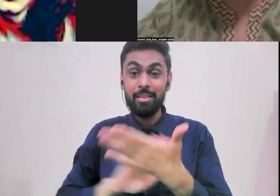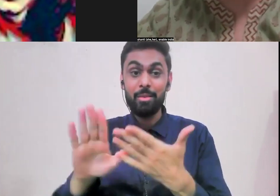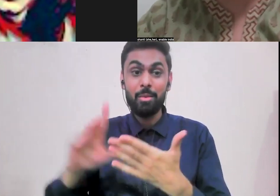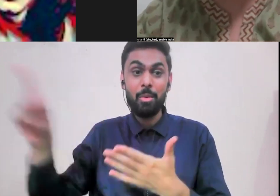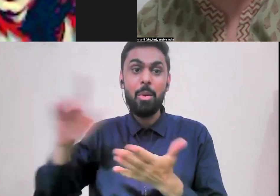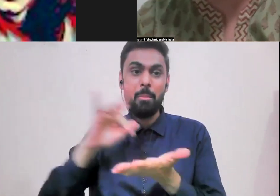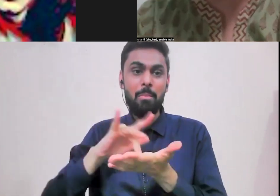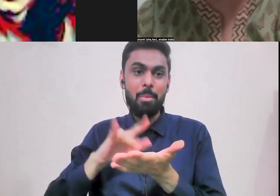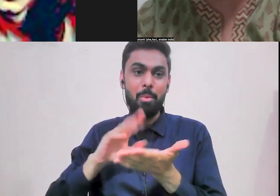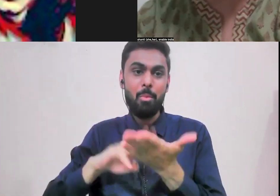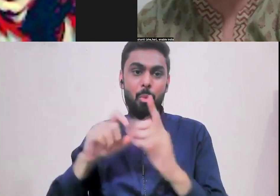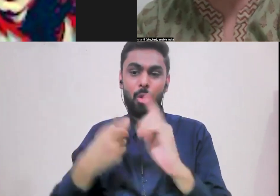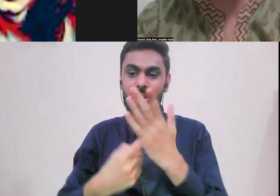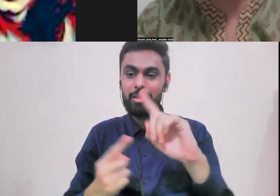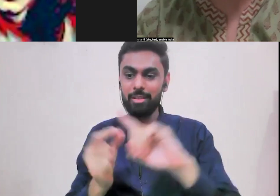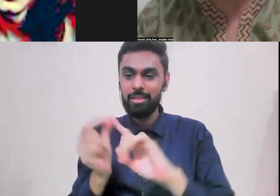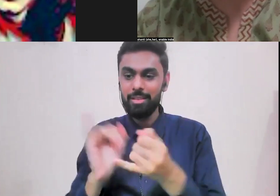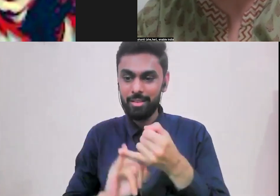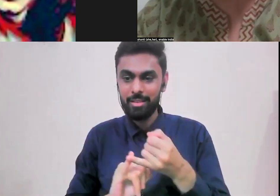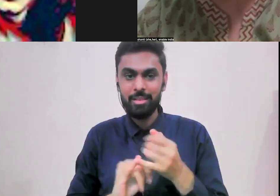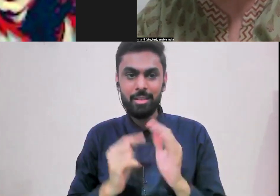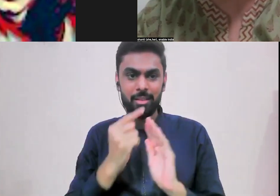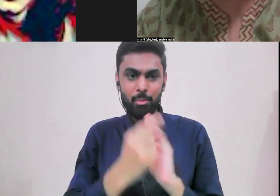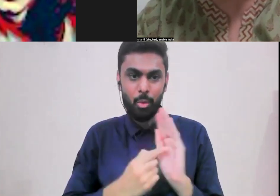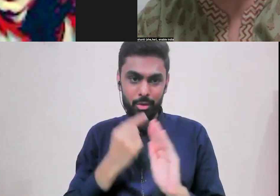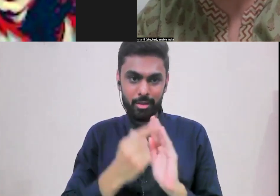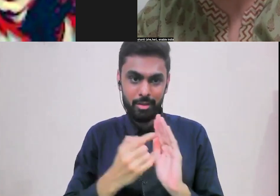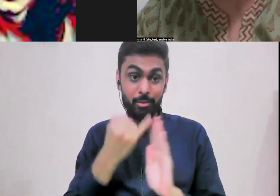Mauritius. Now he's in Canada. So that's